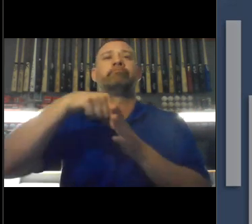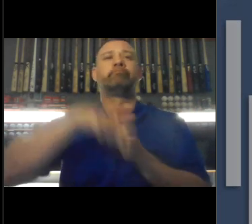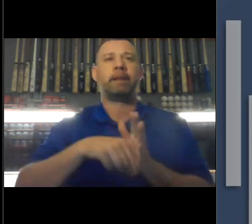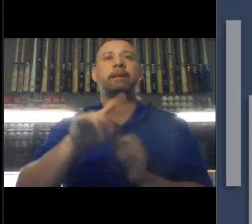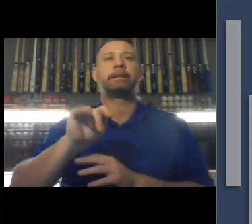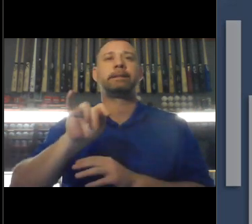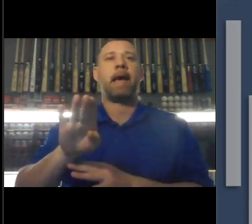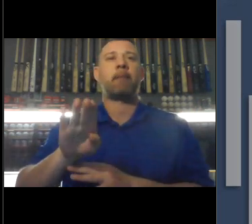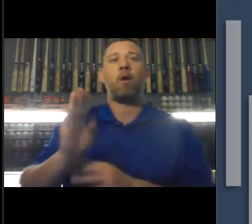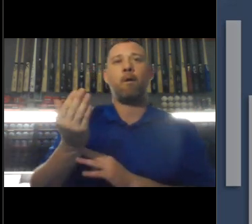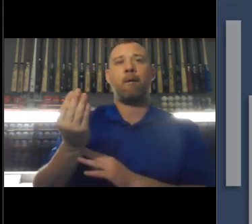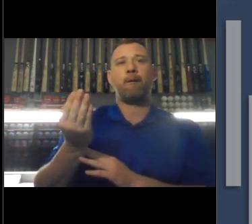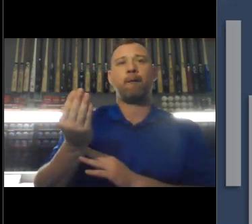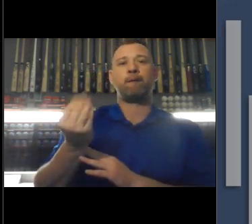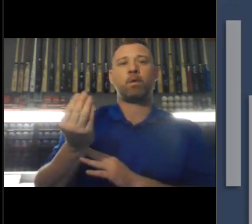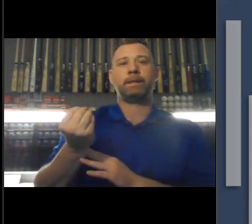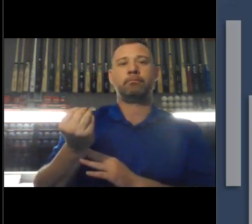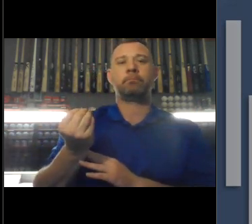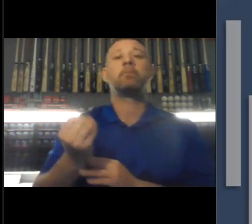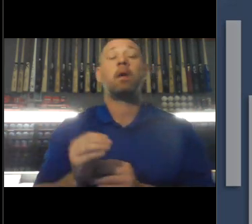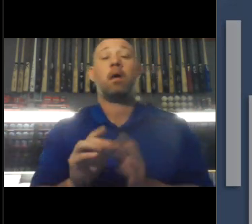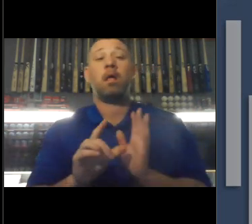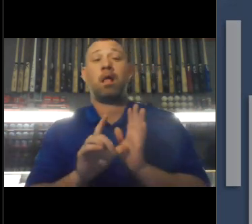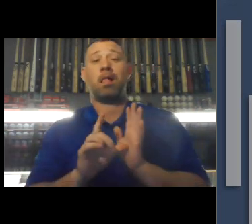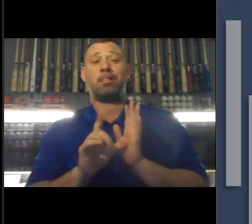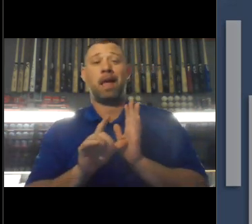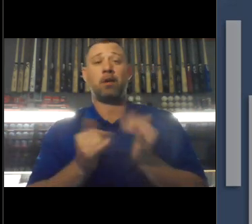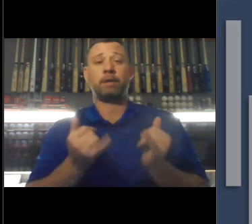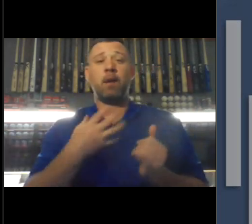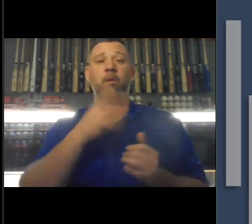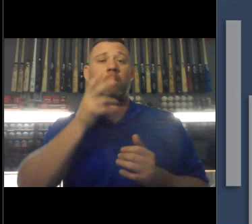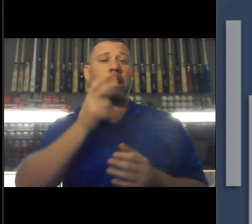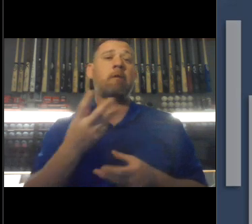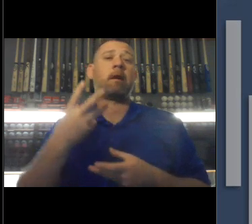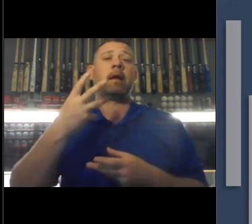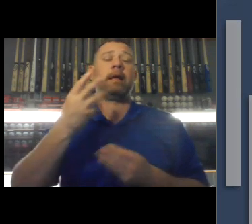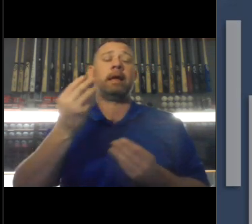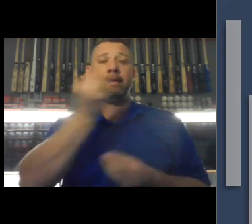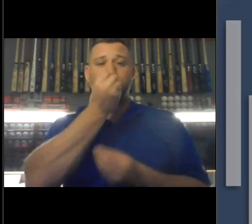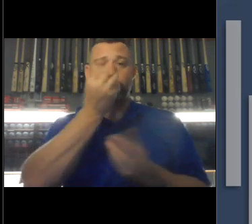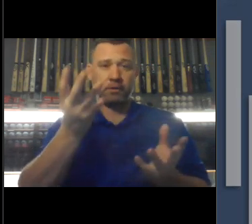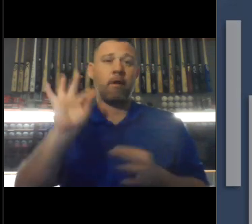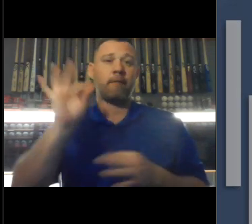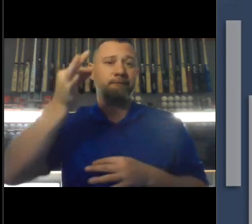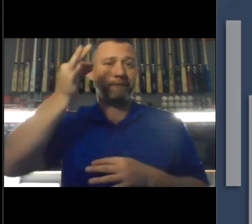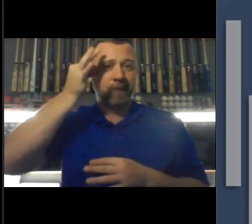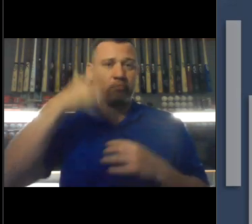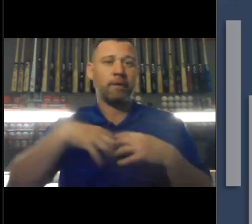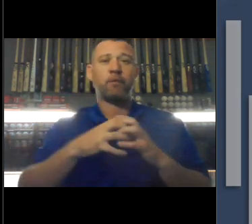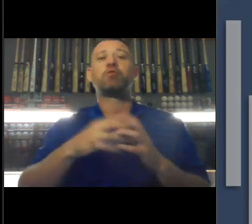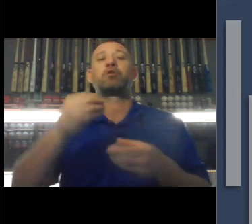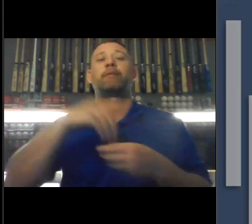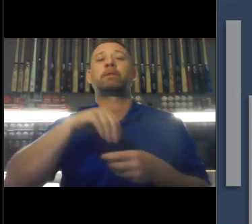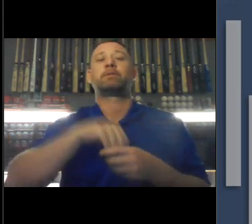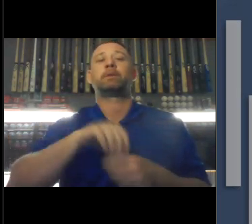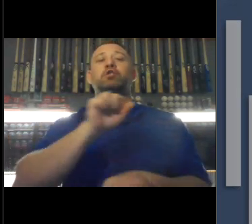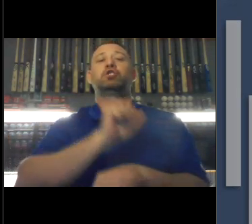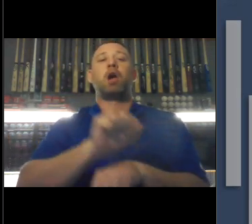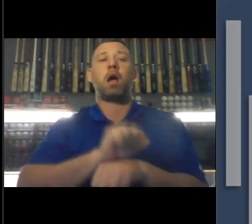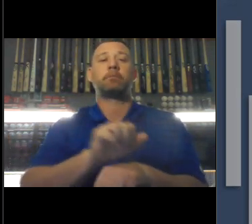14. Later today, we'll also hear an informational item on the implementation of the Federal Infrastructure Investment and Jobs